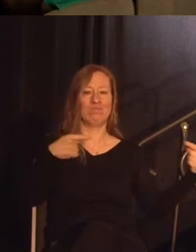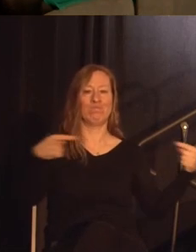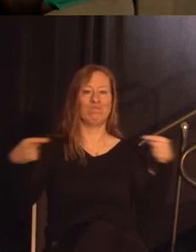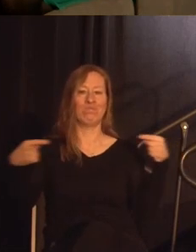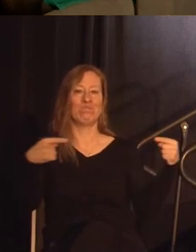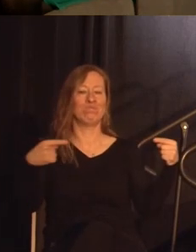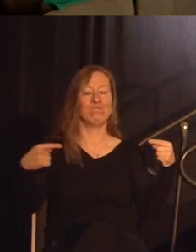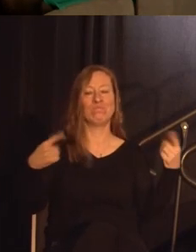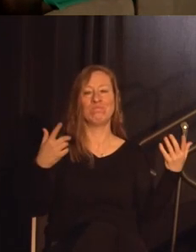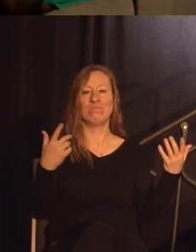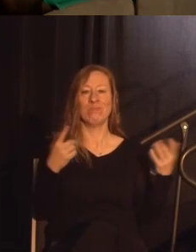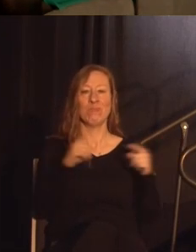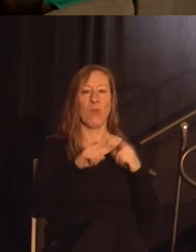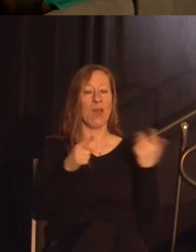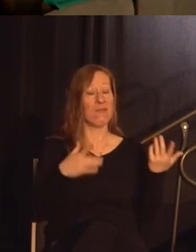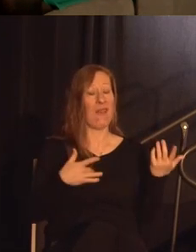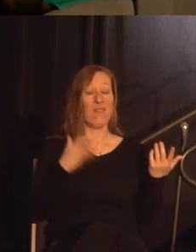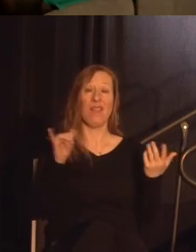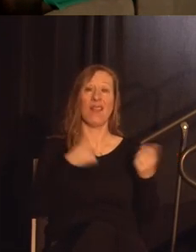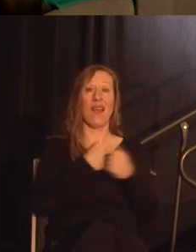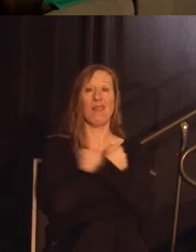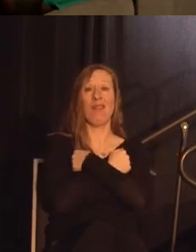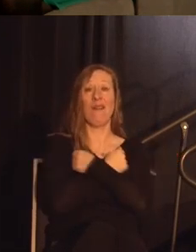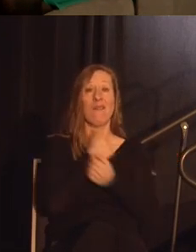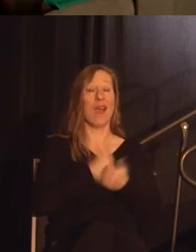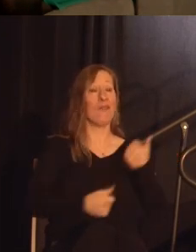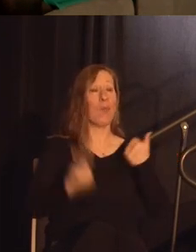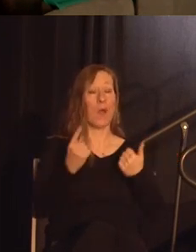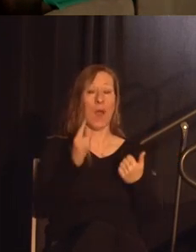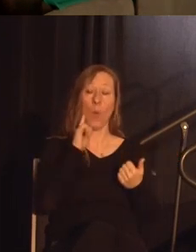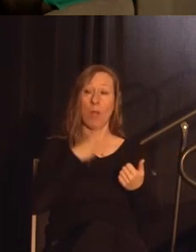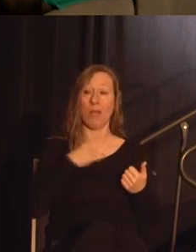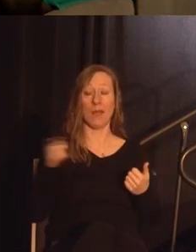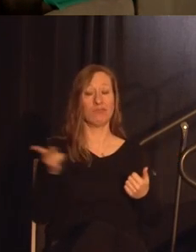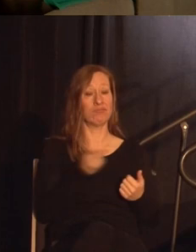I feel like I love everyone and I would like us to join together.